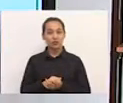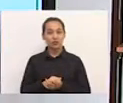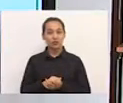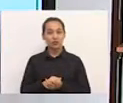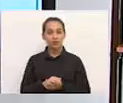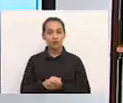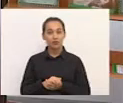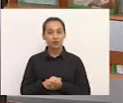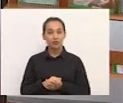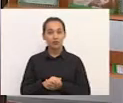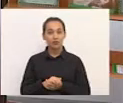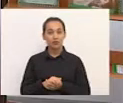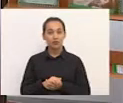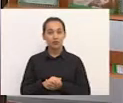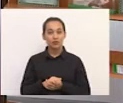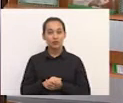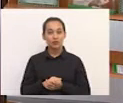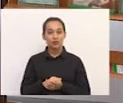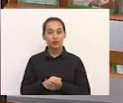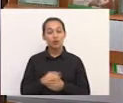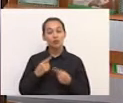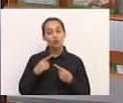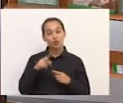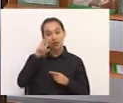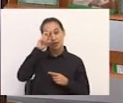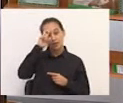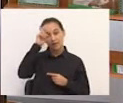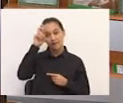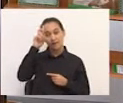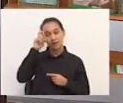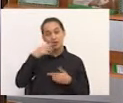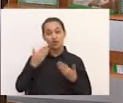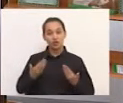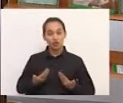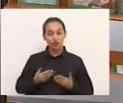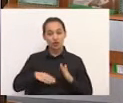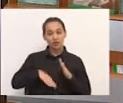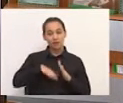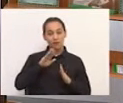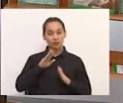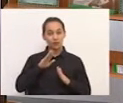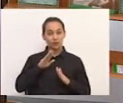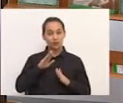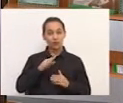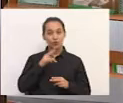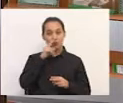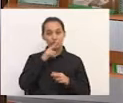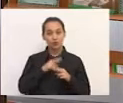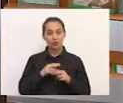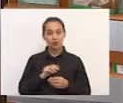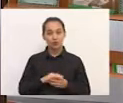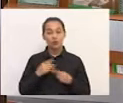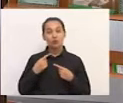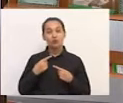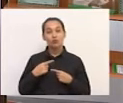Muhojirlikni tanlagan uka. Demak, oddiygina zakot berishdan bosh tortib, boshqa davlatga borib juziya